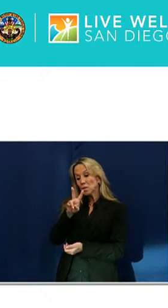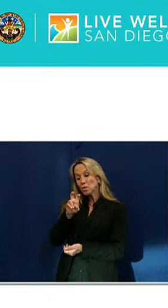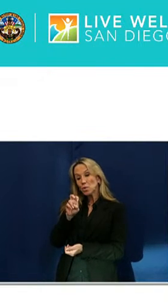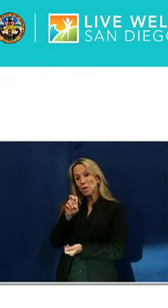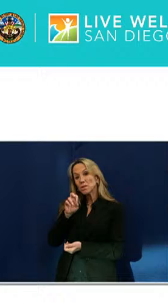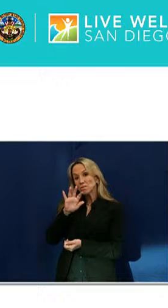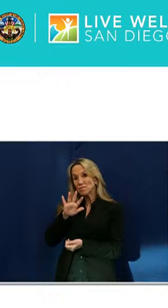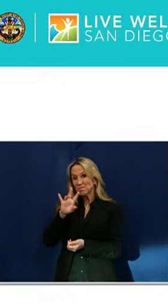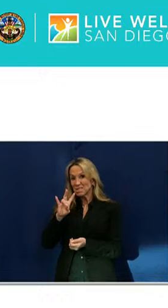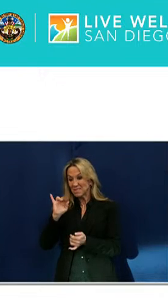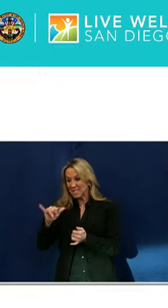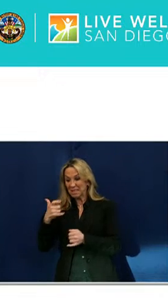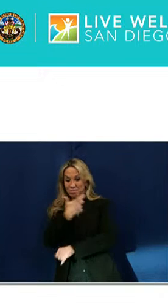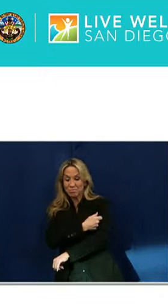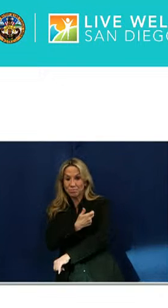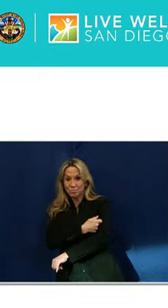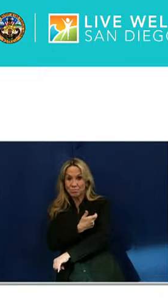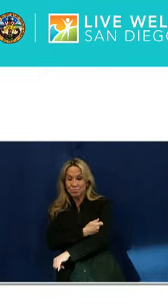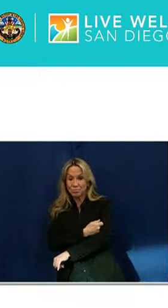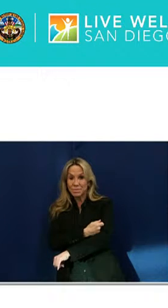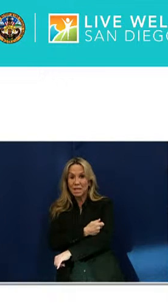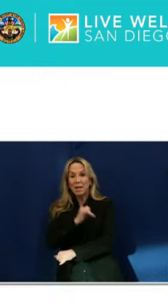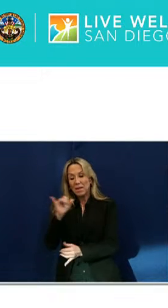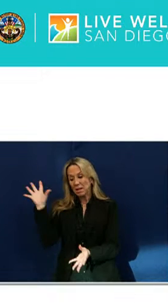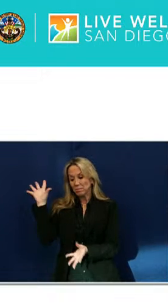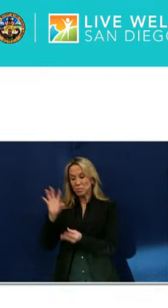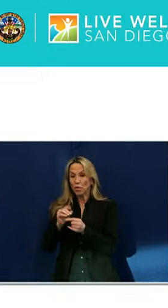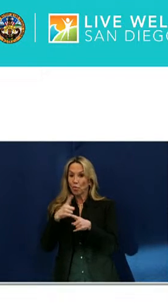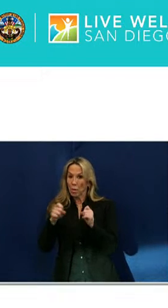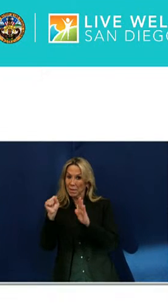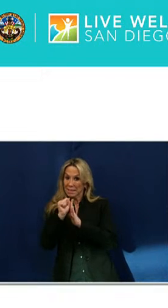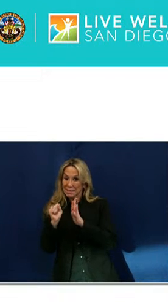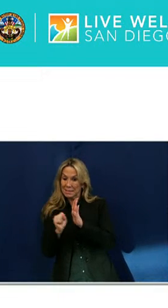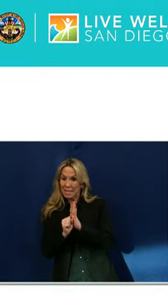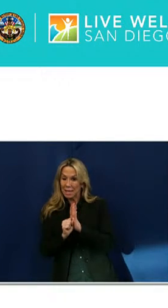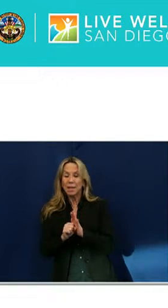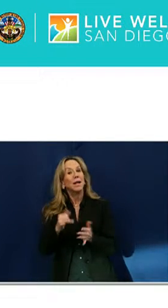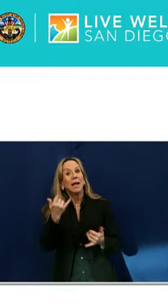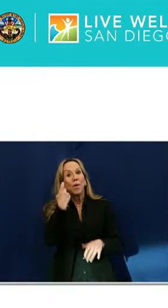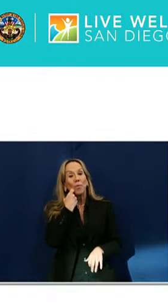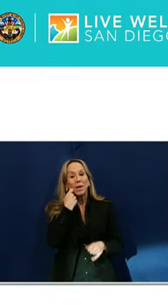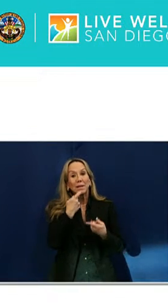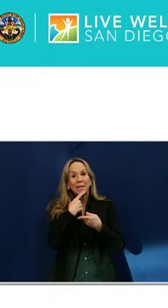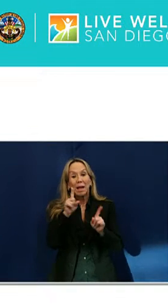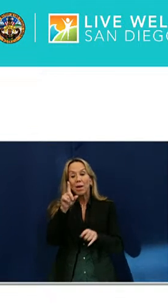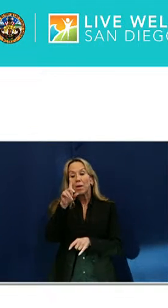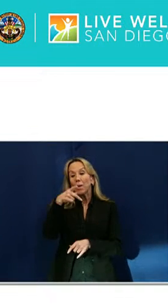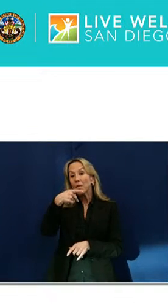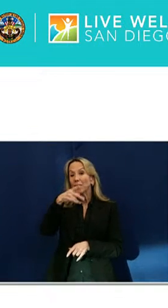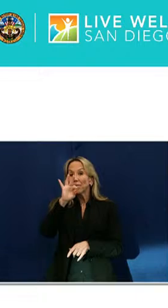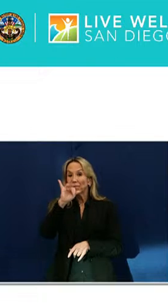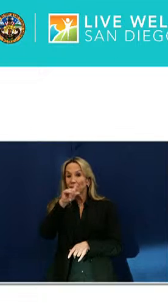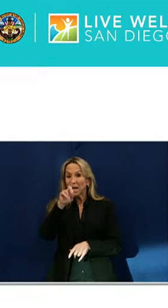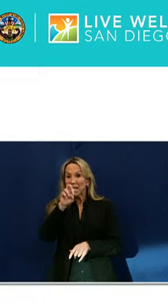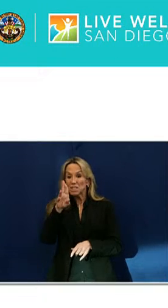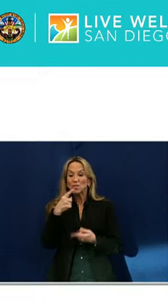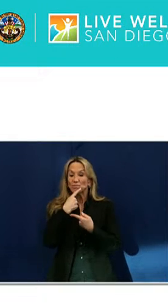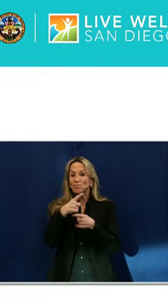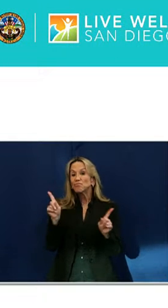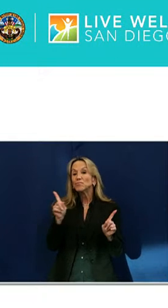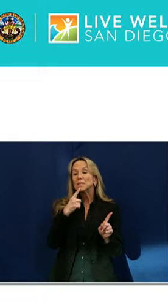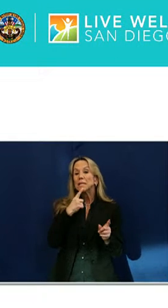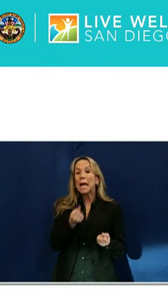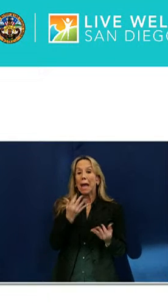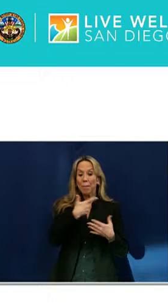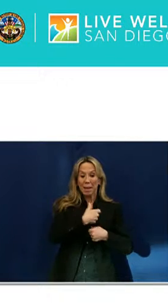doses of the state's total number. Now, there was just an announcement that Pfizer is decreasing the total number that it